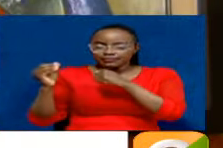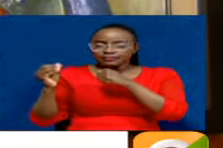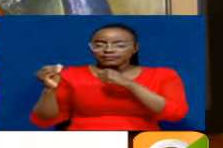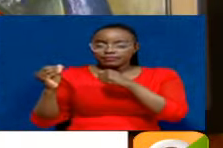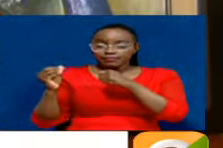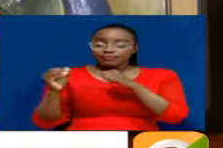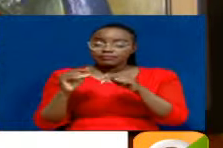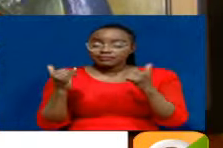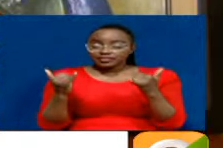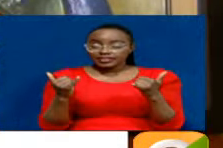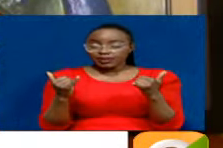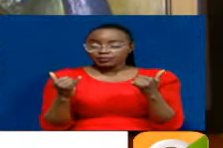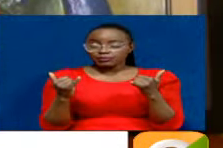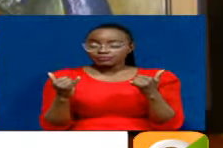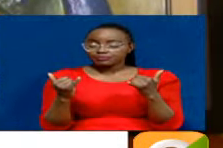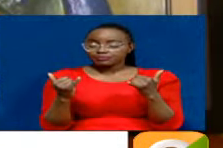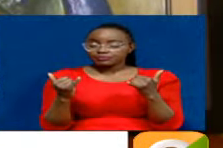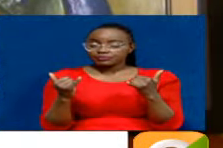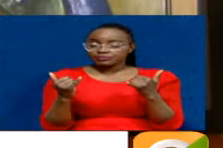Now,